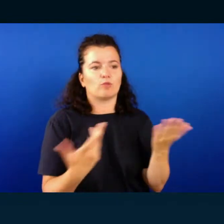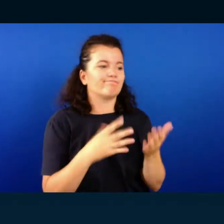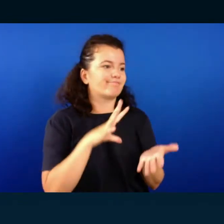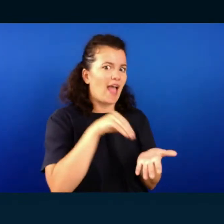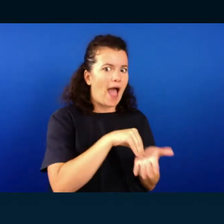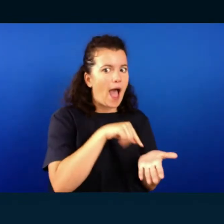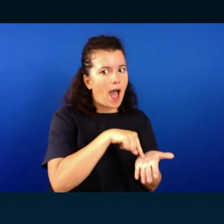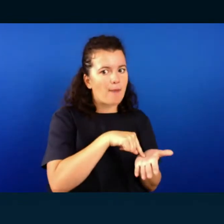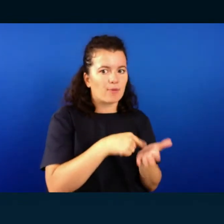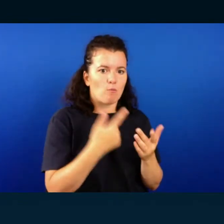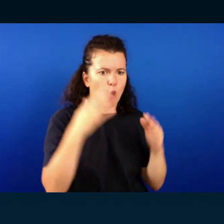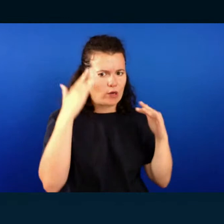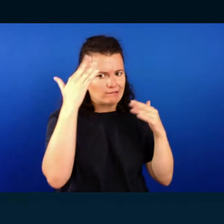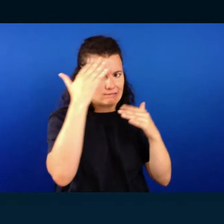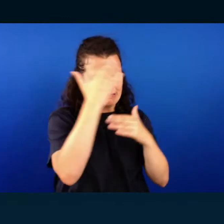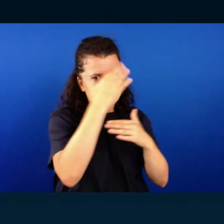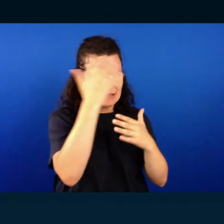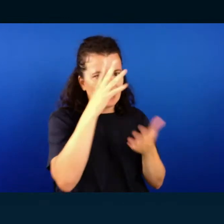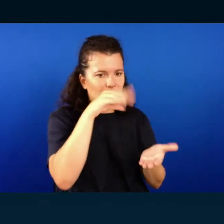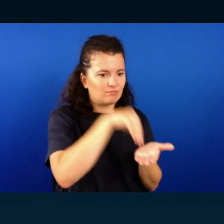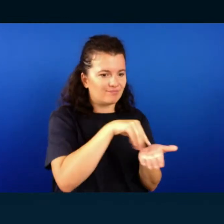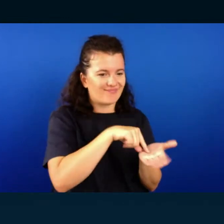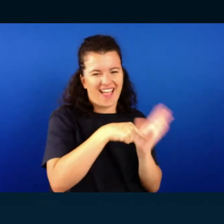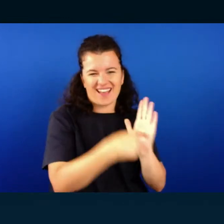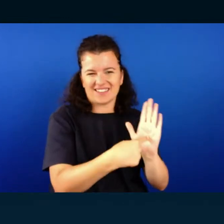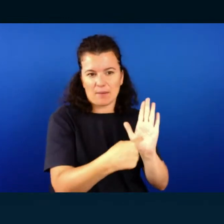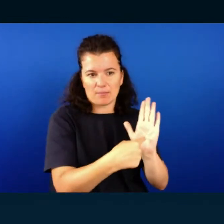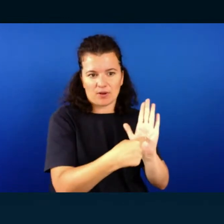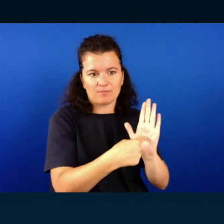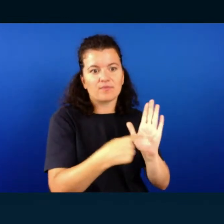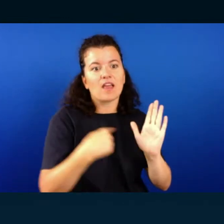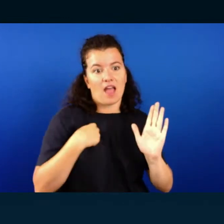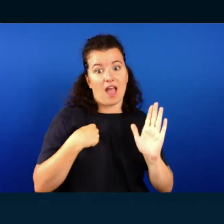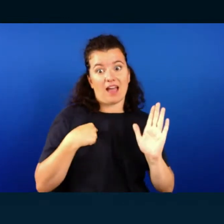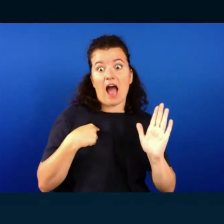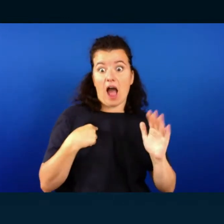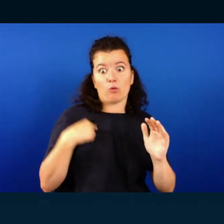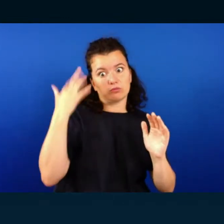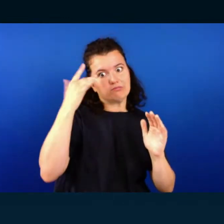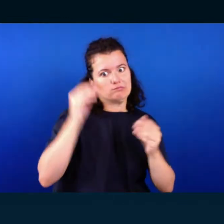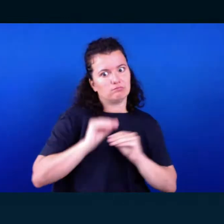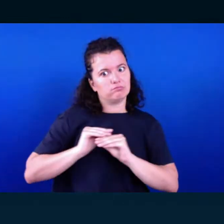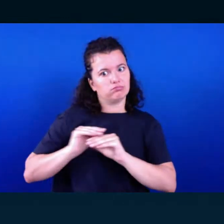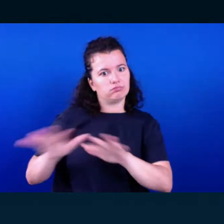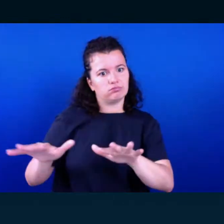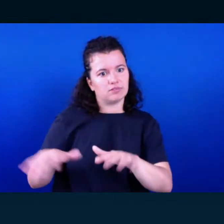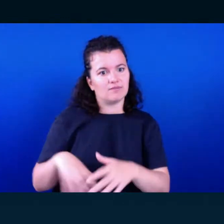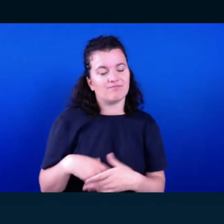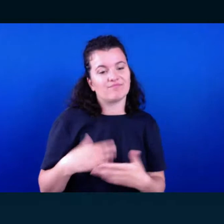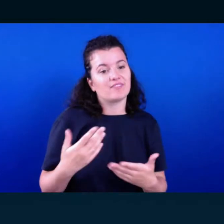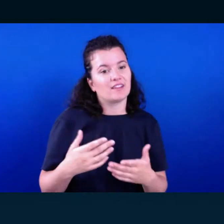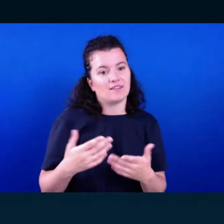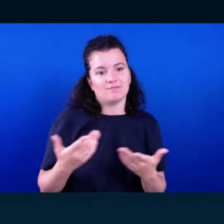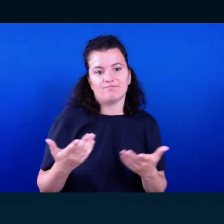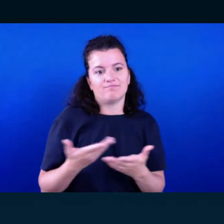application like this, I would be worried about deploying this sort of thing as a microservice, even